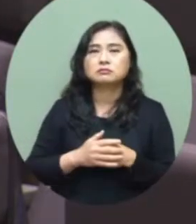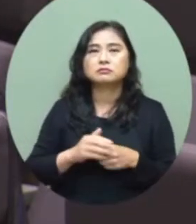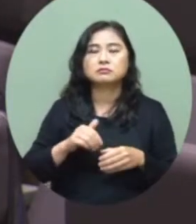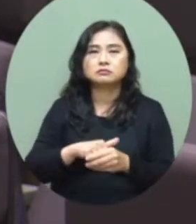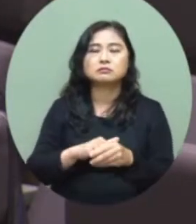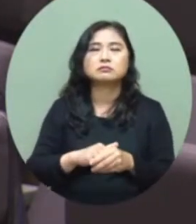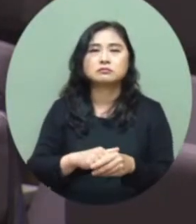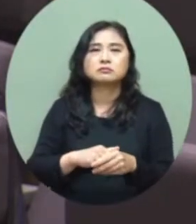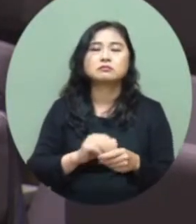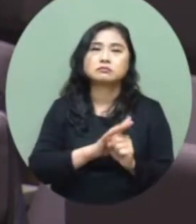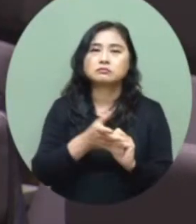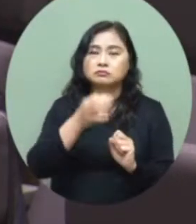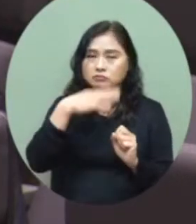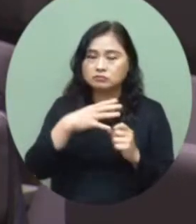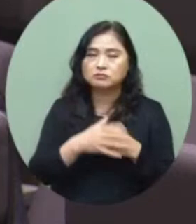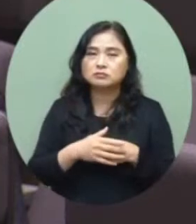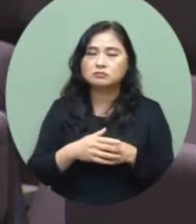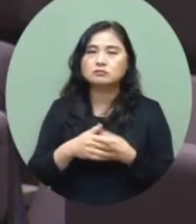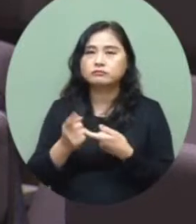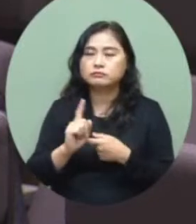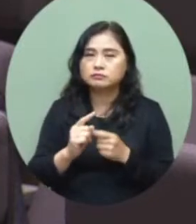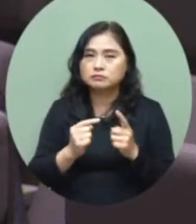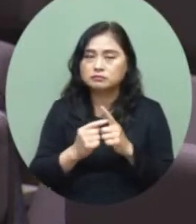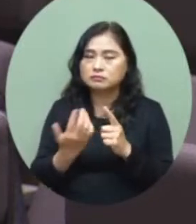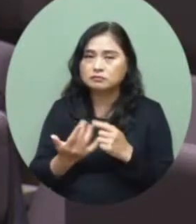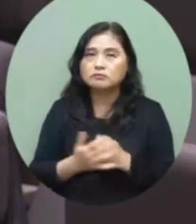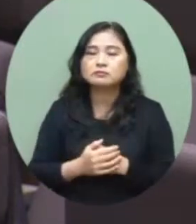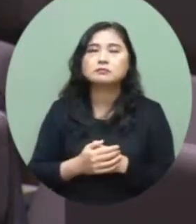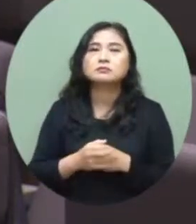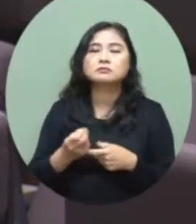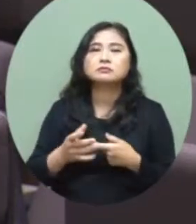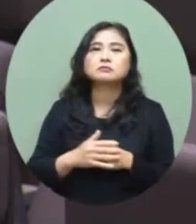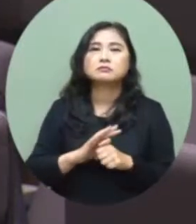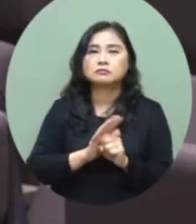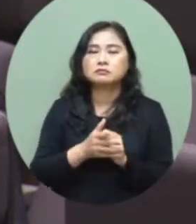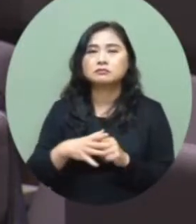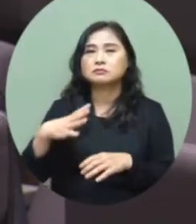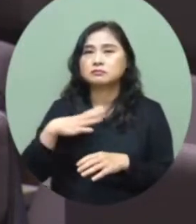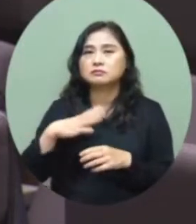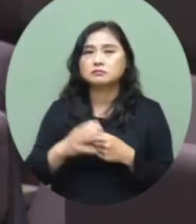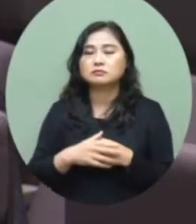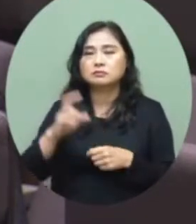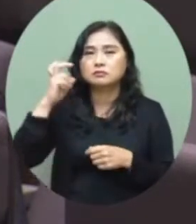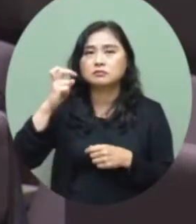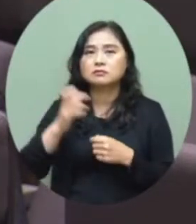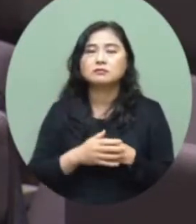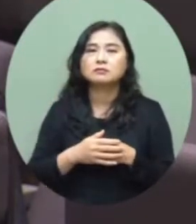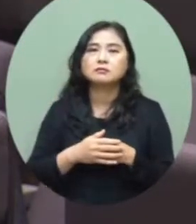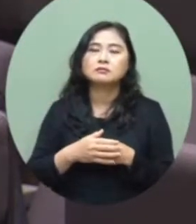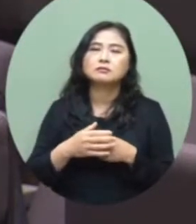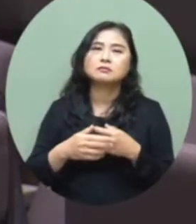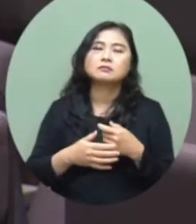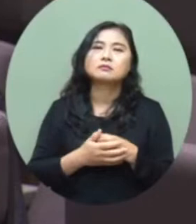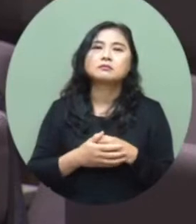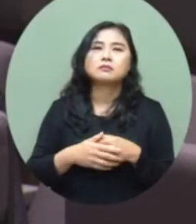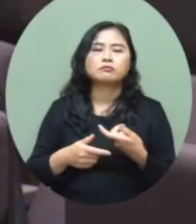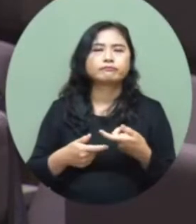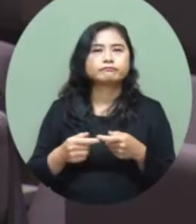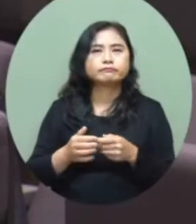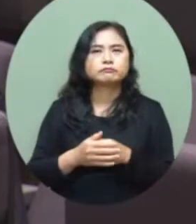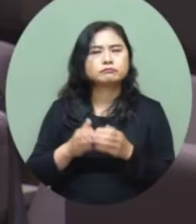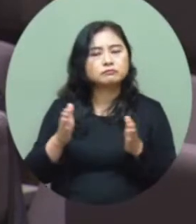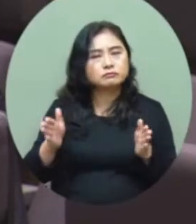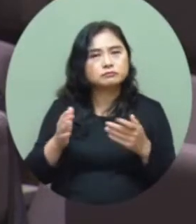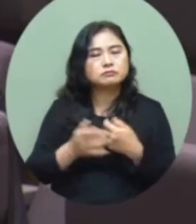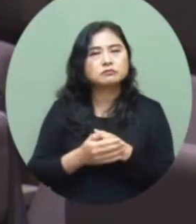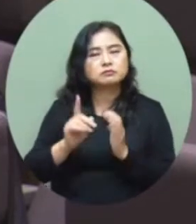any Chinese medicine? And also on the number of people applying for such service, do you have